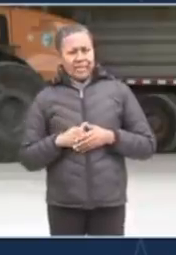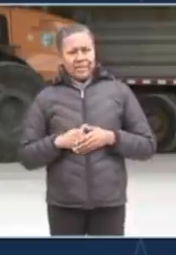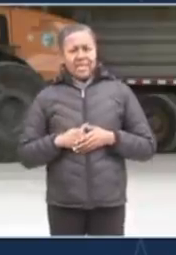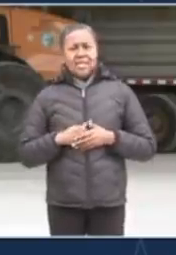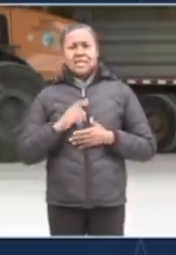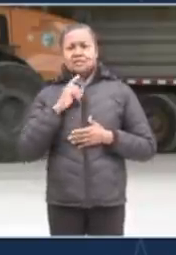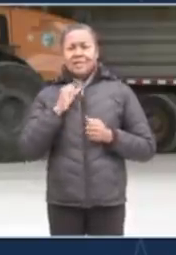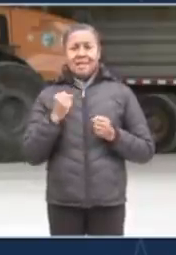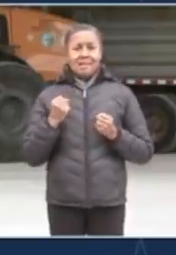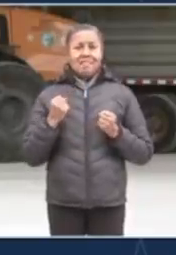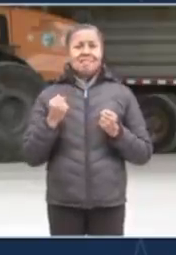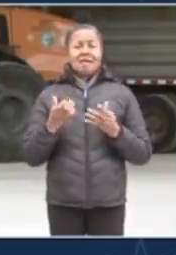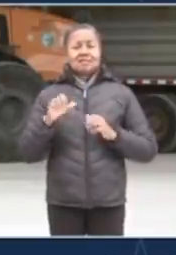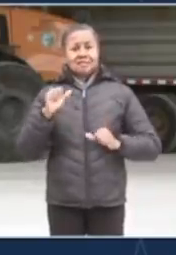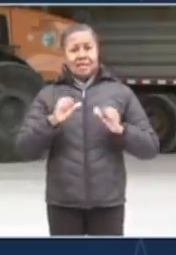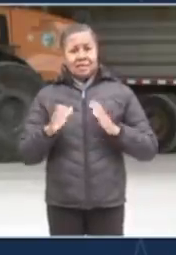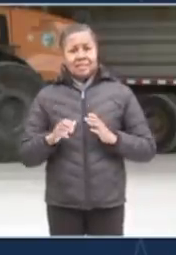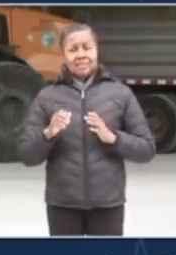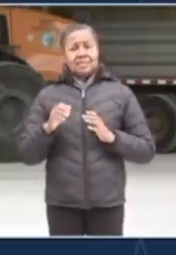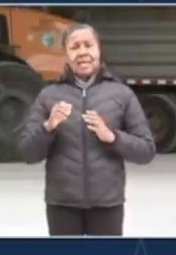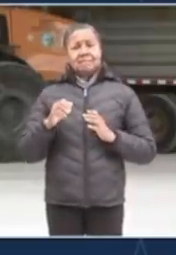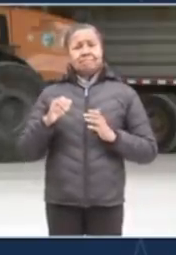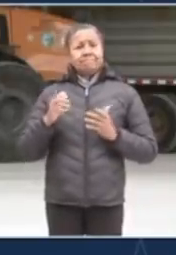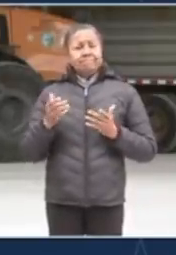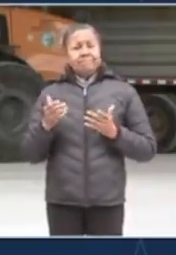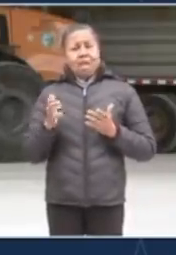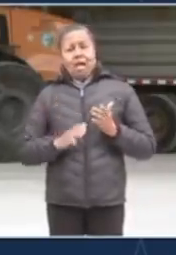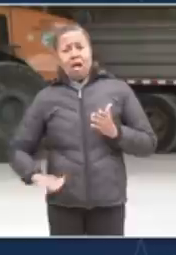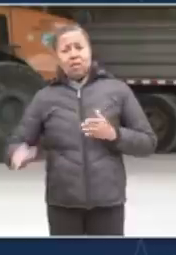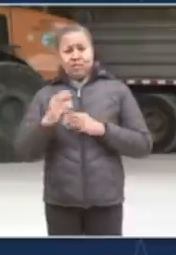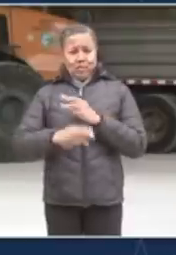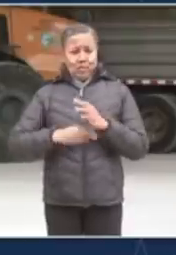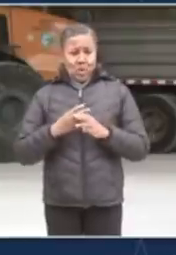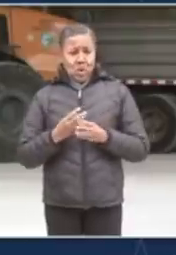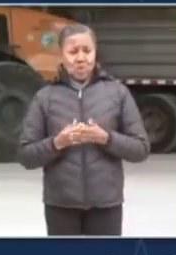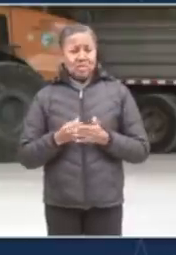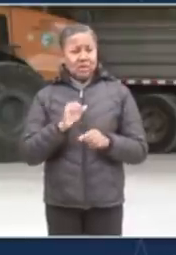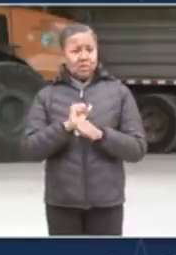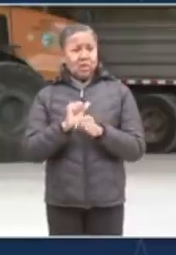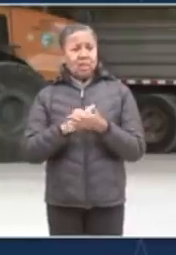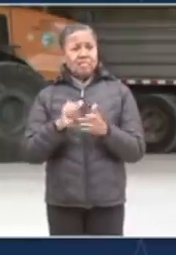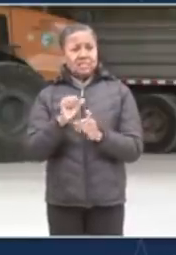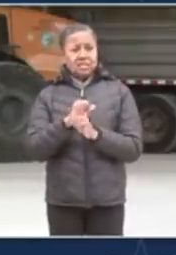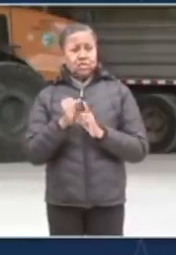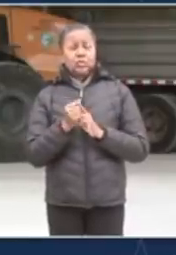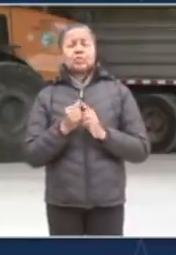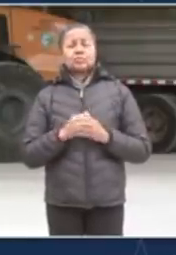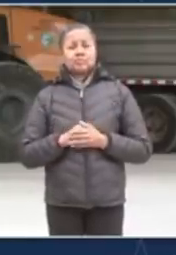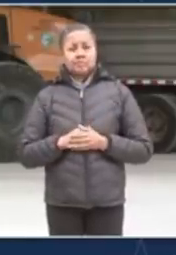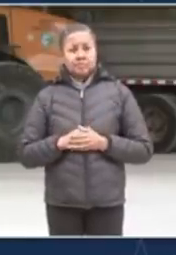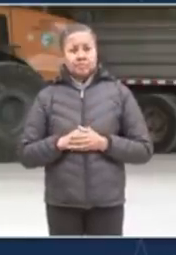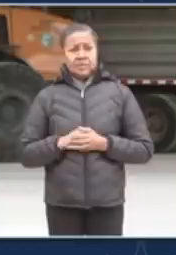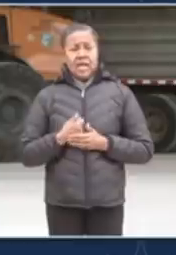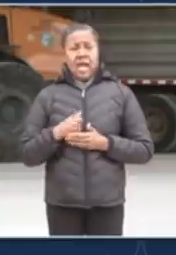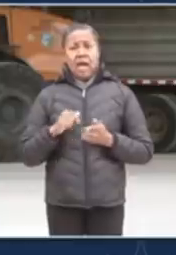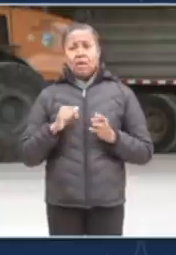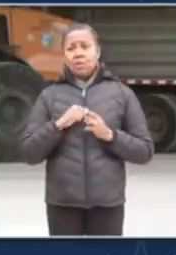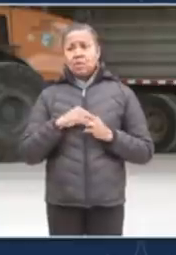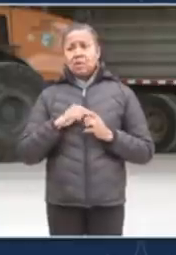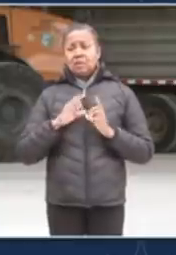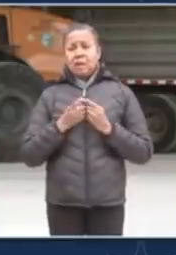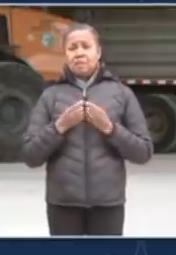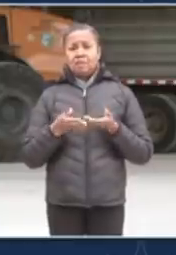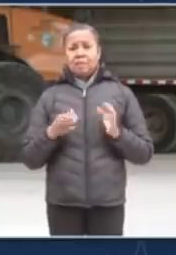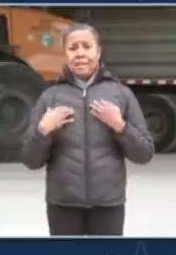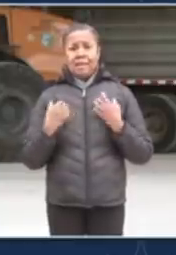literally thousands of scientists and epidemiologists across the world that are working on this issue. Our Department of